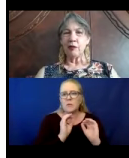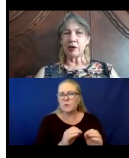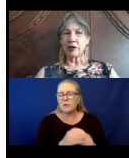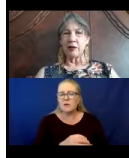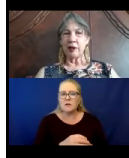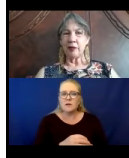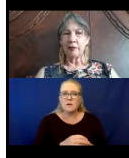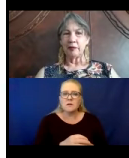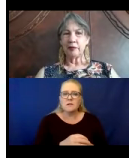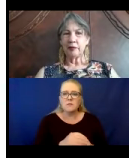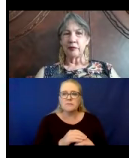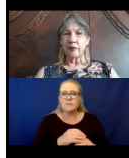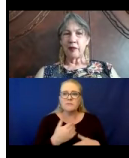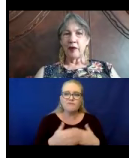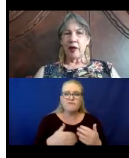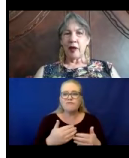moving more slowly.